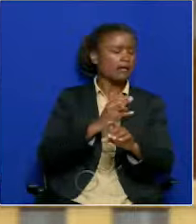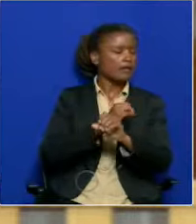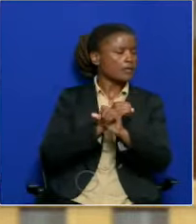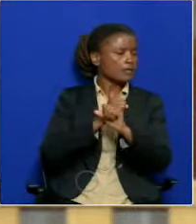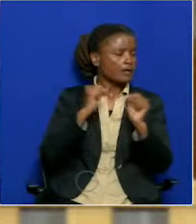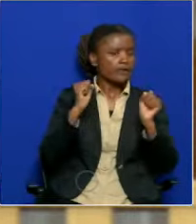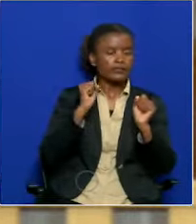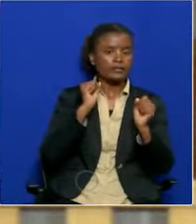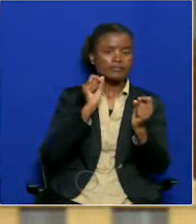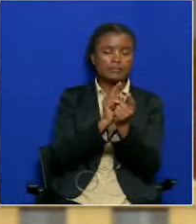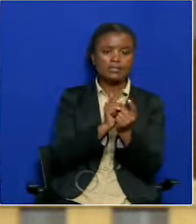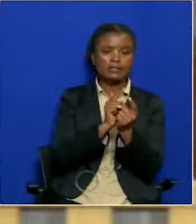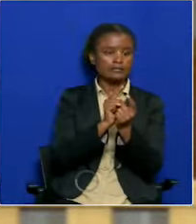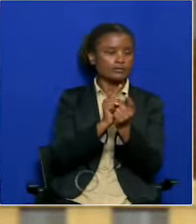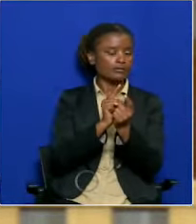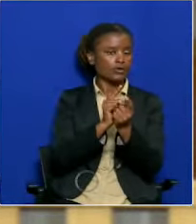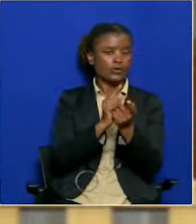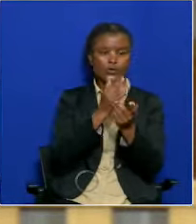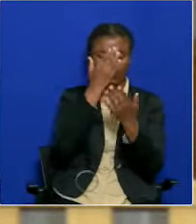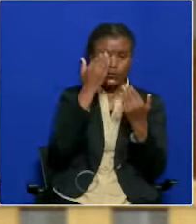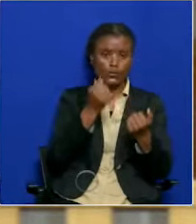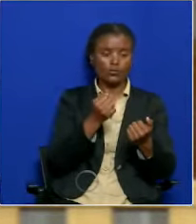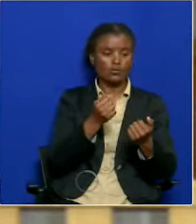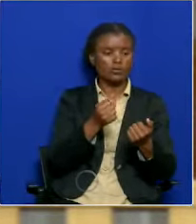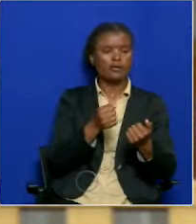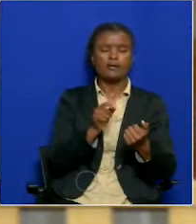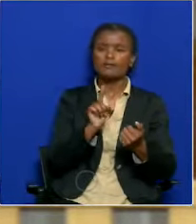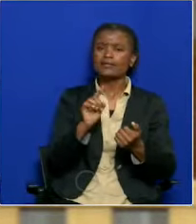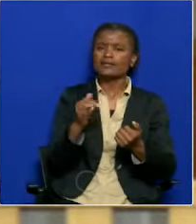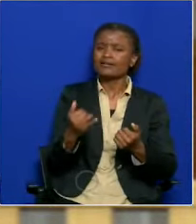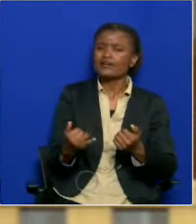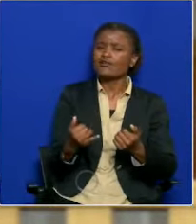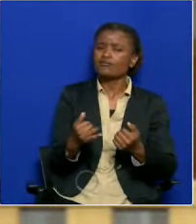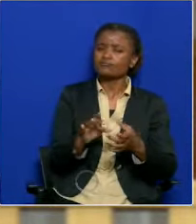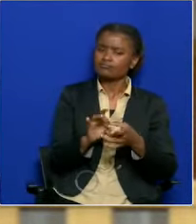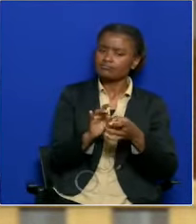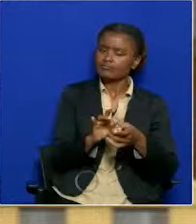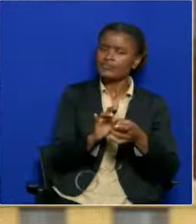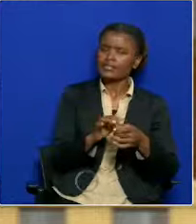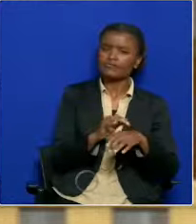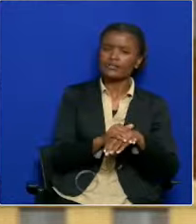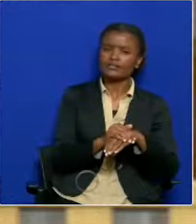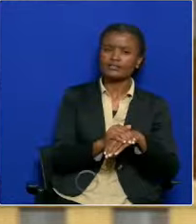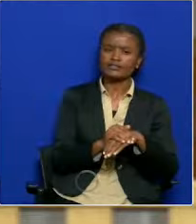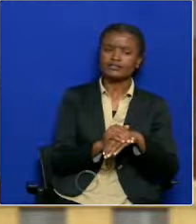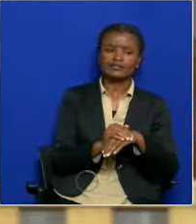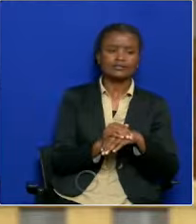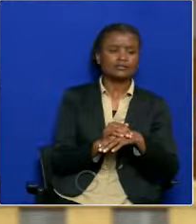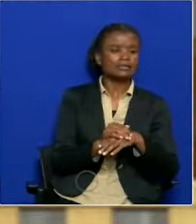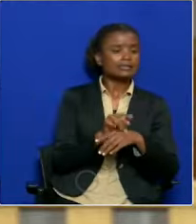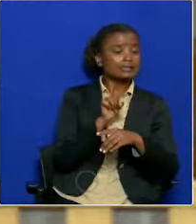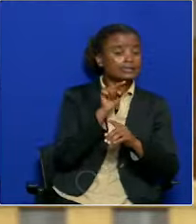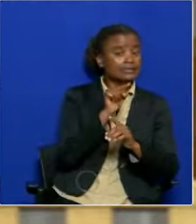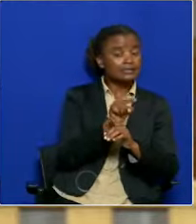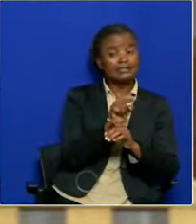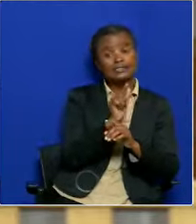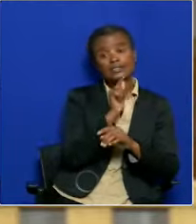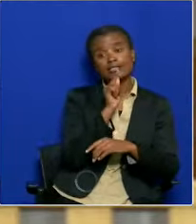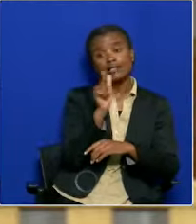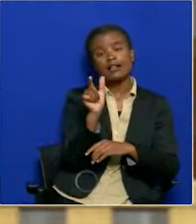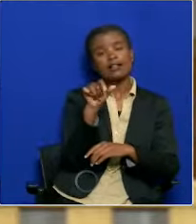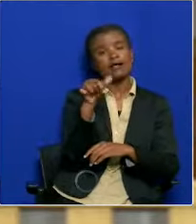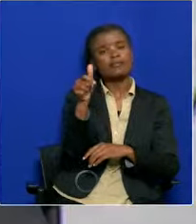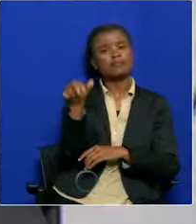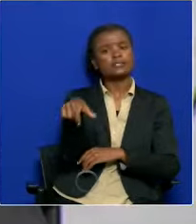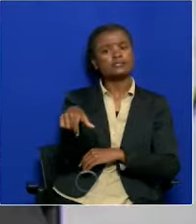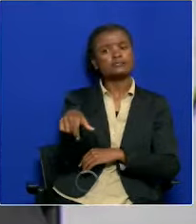him. Why would you be upset that he tells somebody that you are his person?